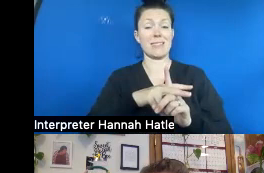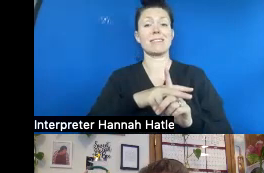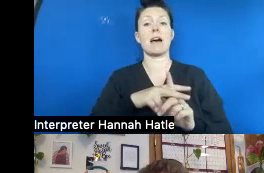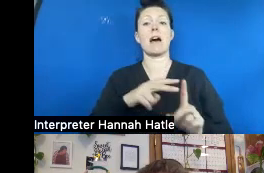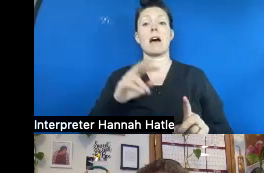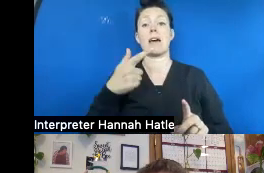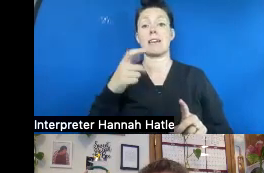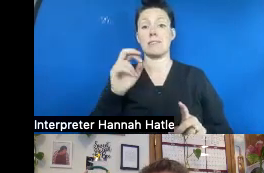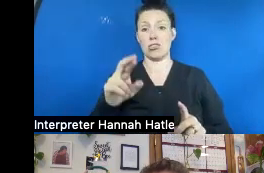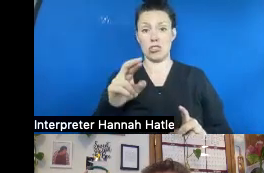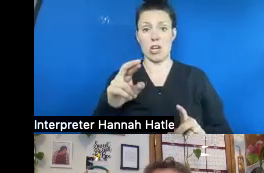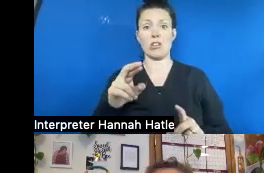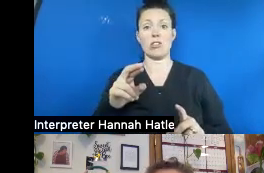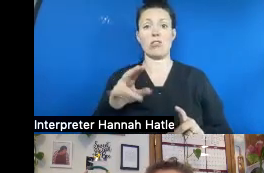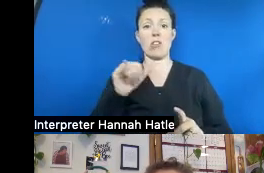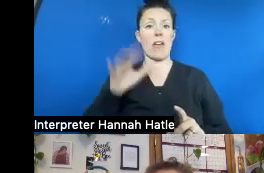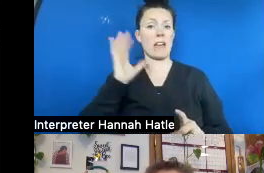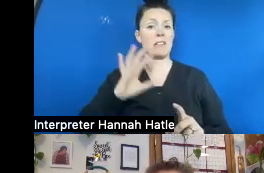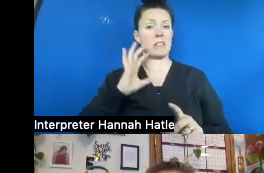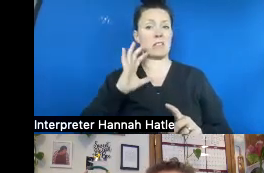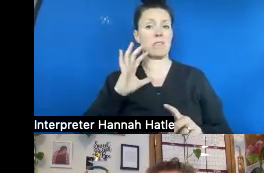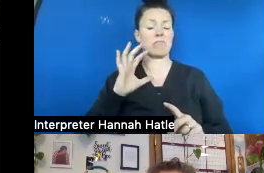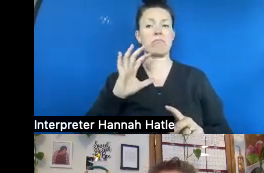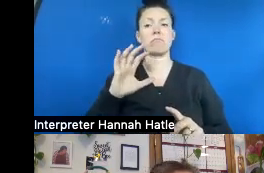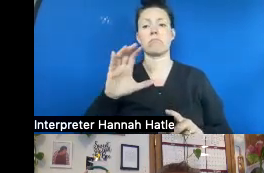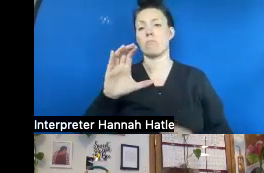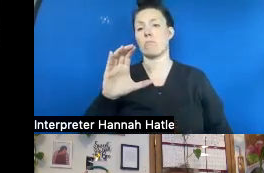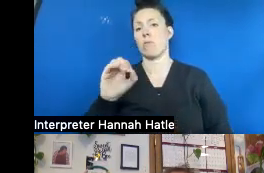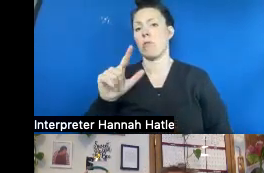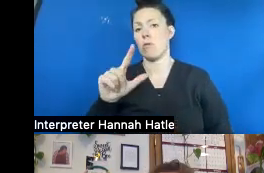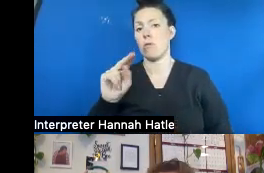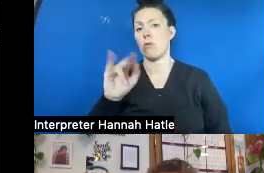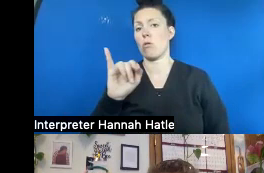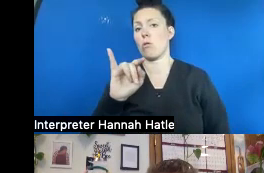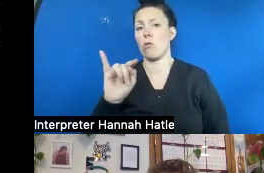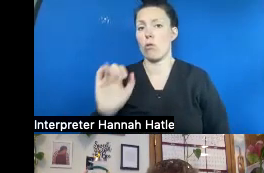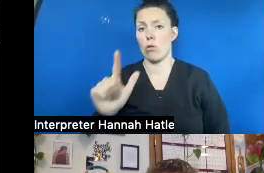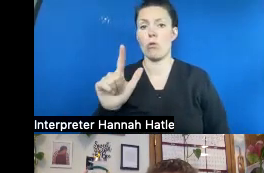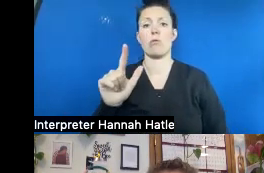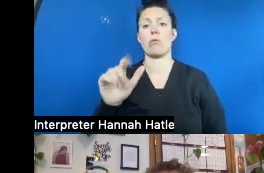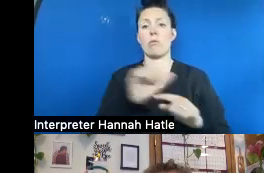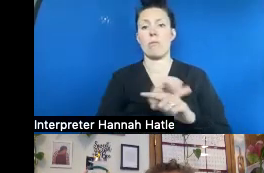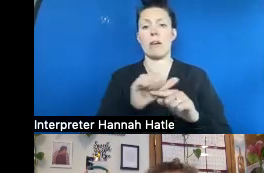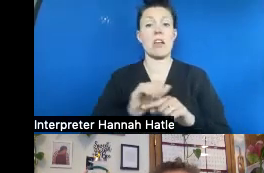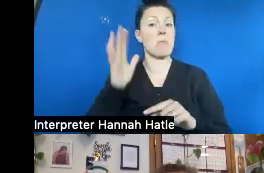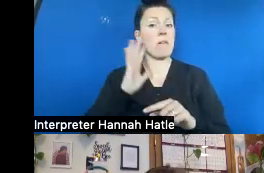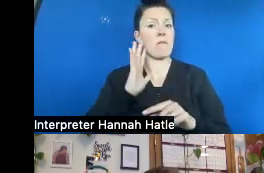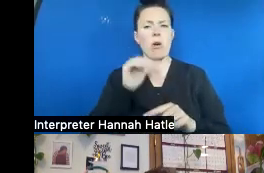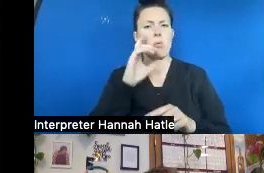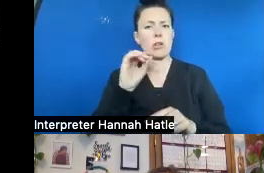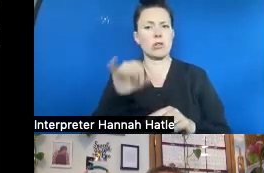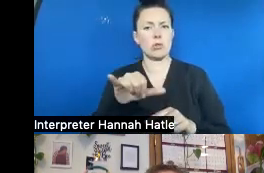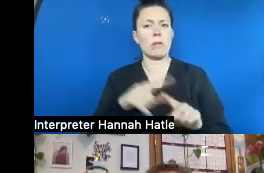a gender on your birth certificate. We never used to have to do that, right? But we have to do that